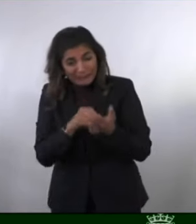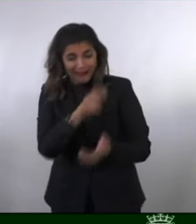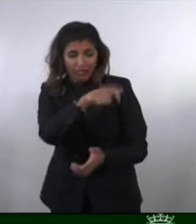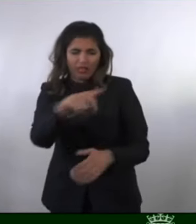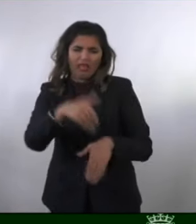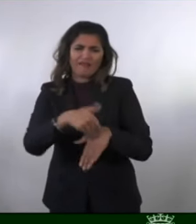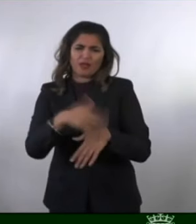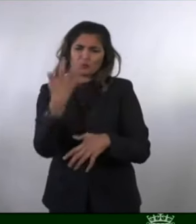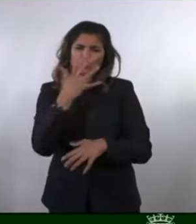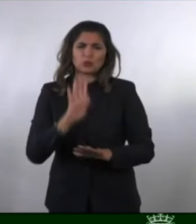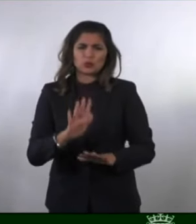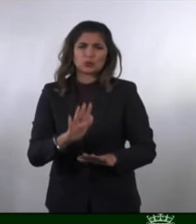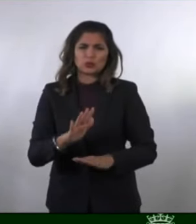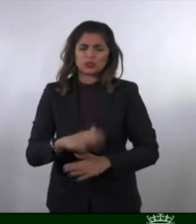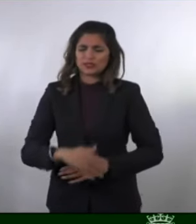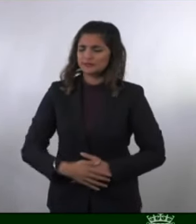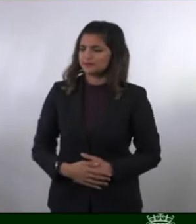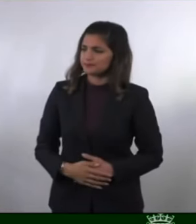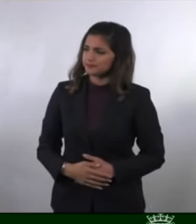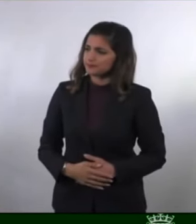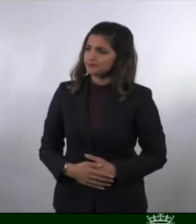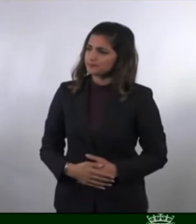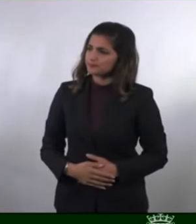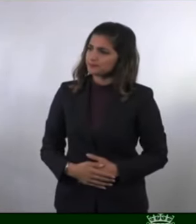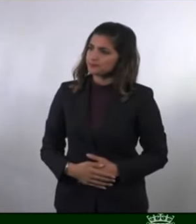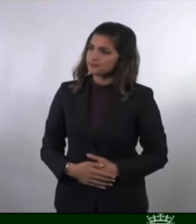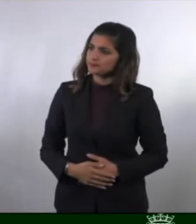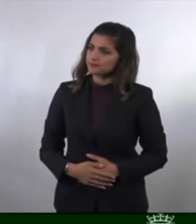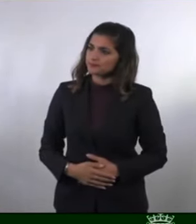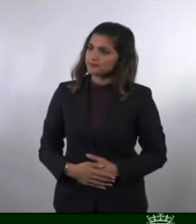far? Prime Minister.